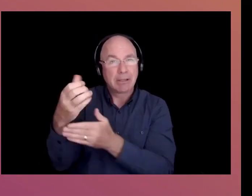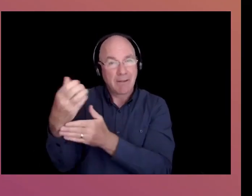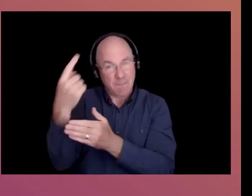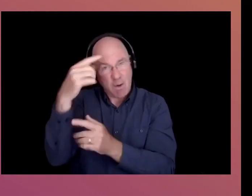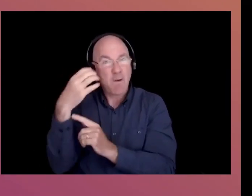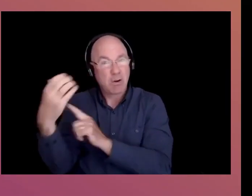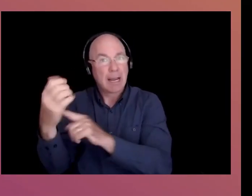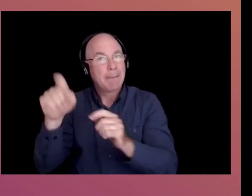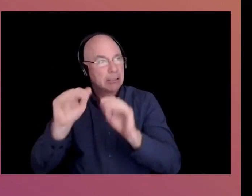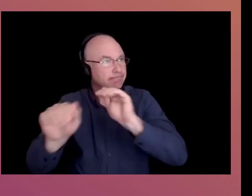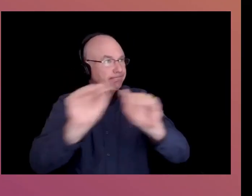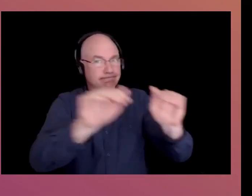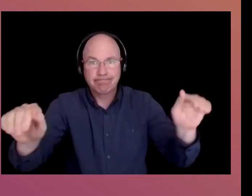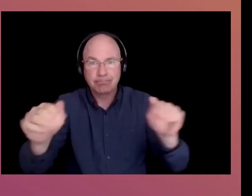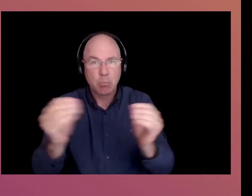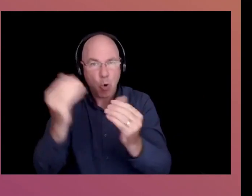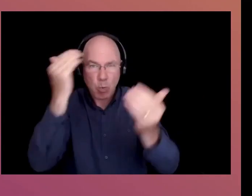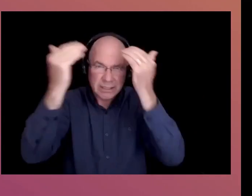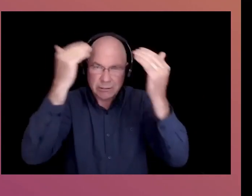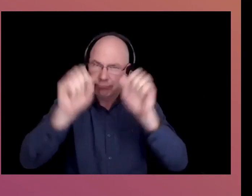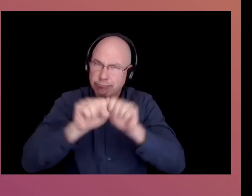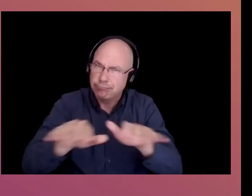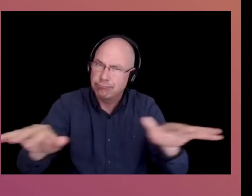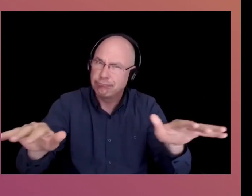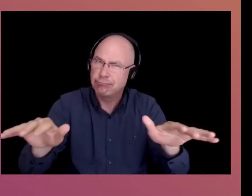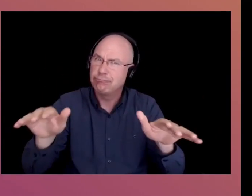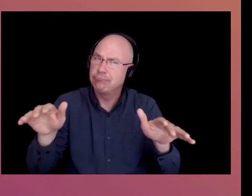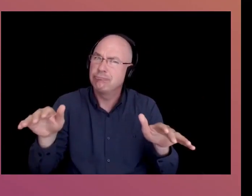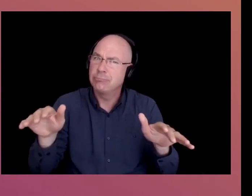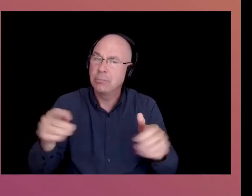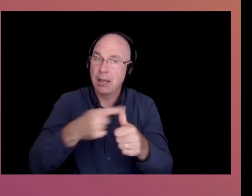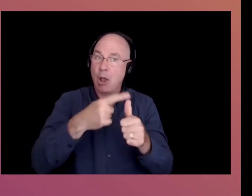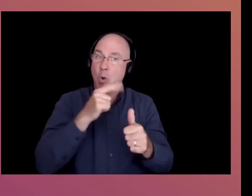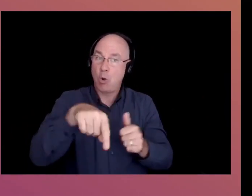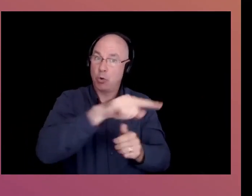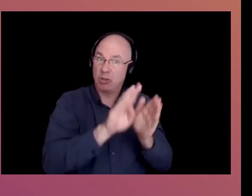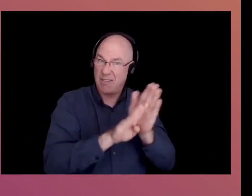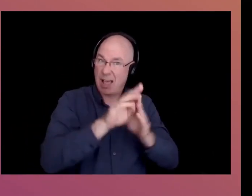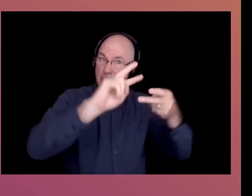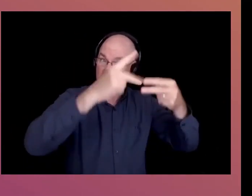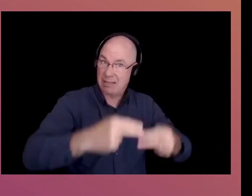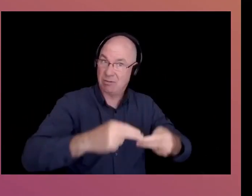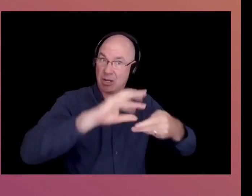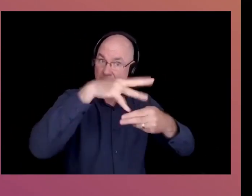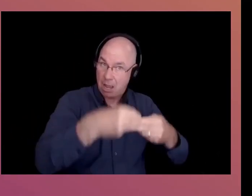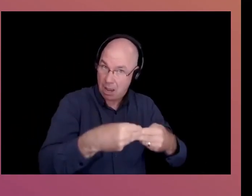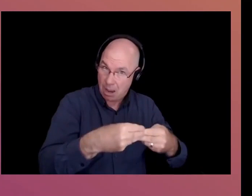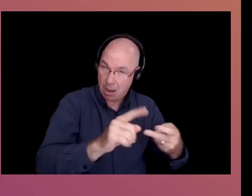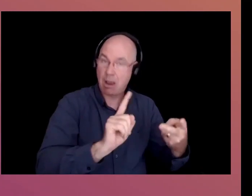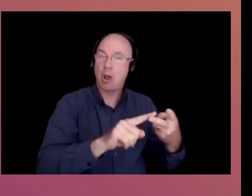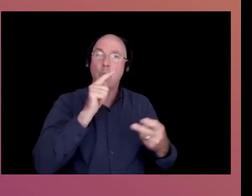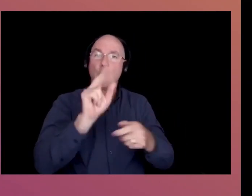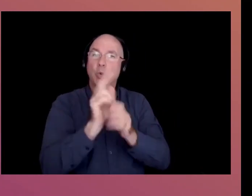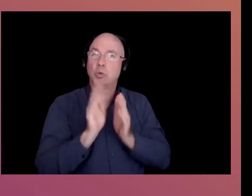The awareness should be increased both for app developers and users themselves. One way